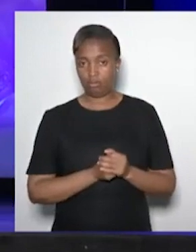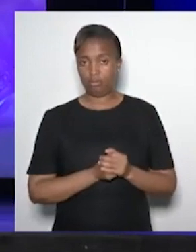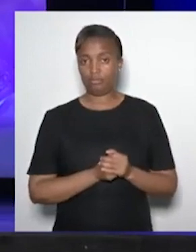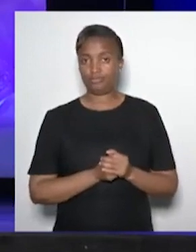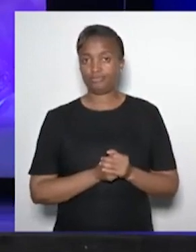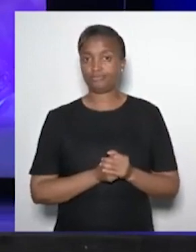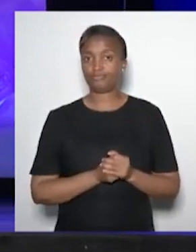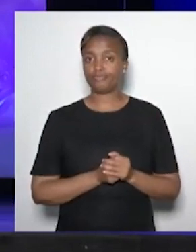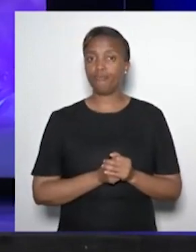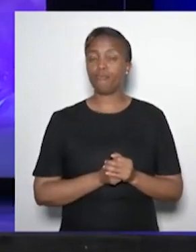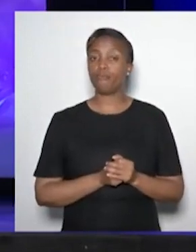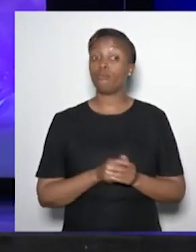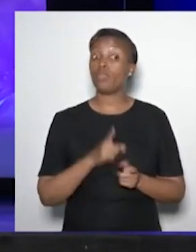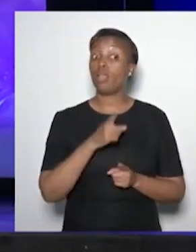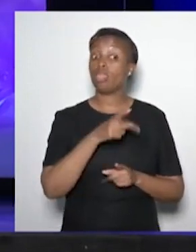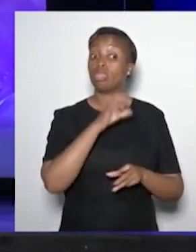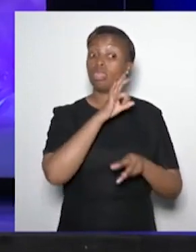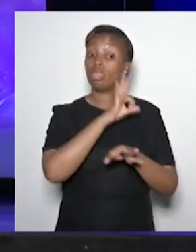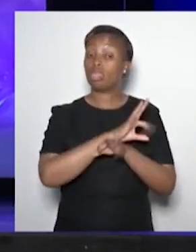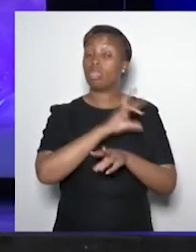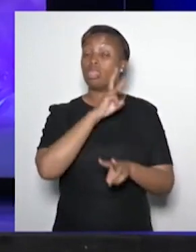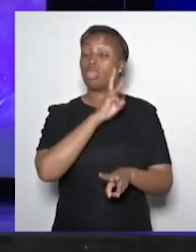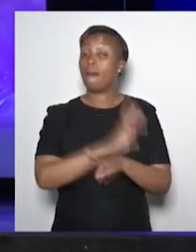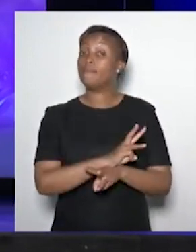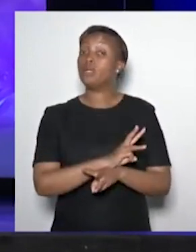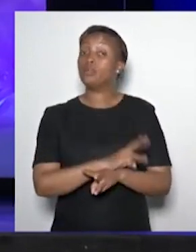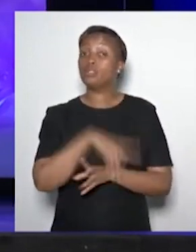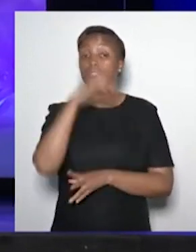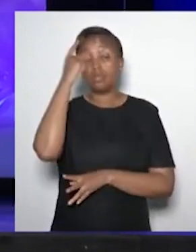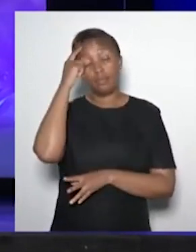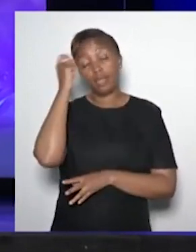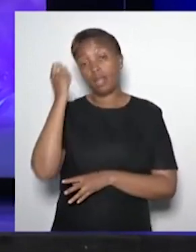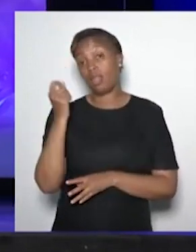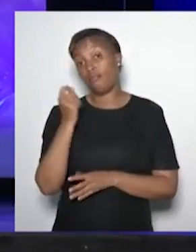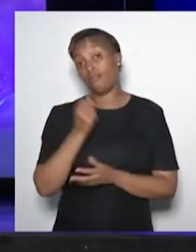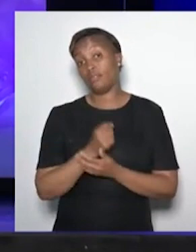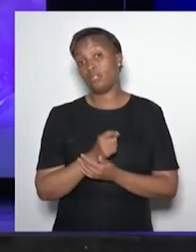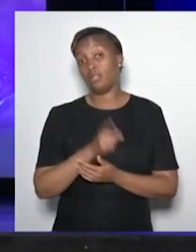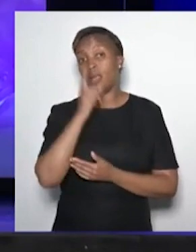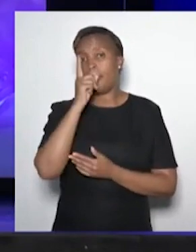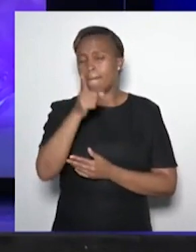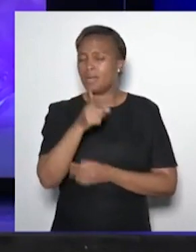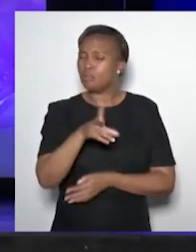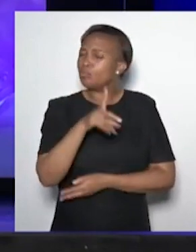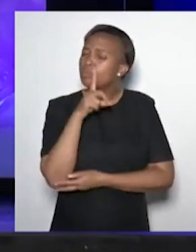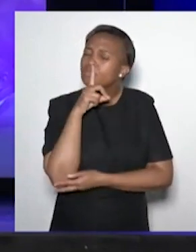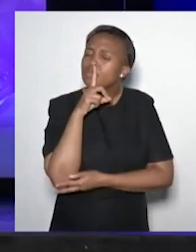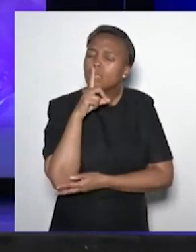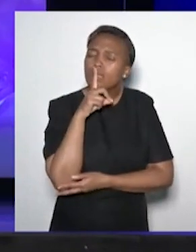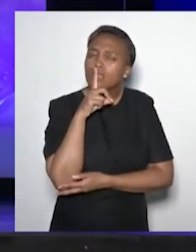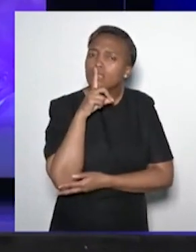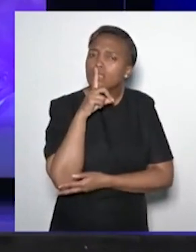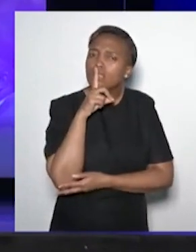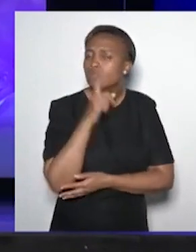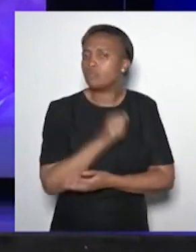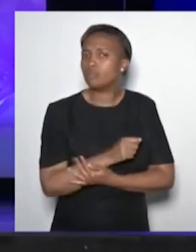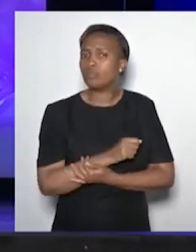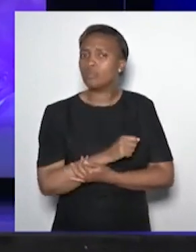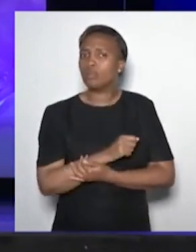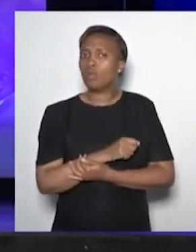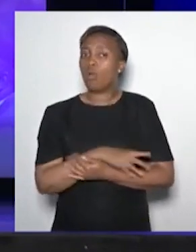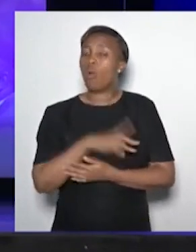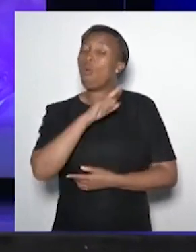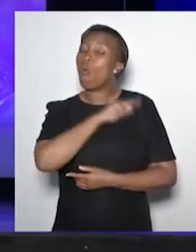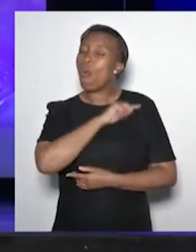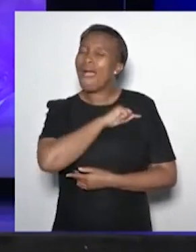the parents believed but kept quiet for fear